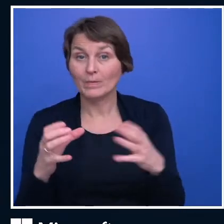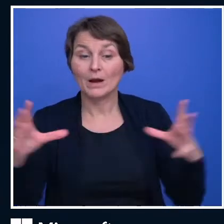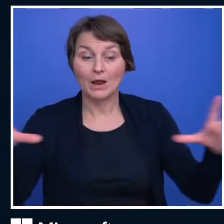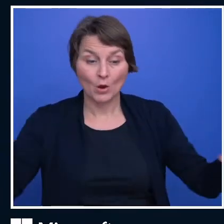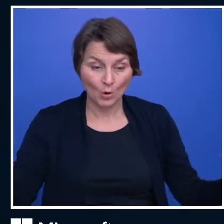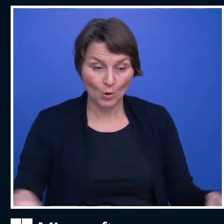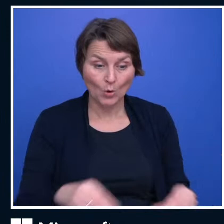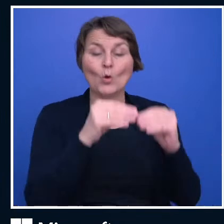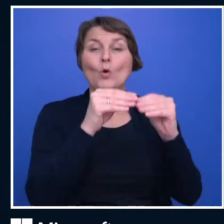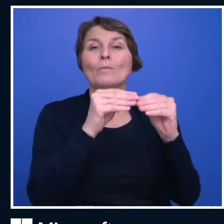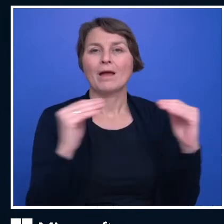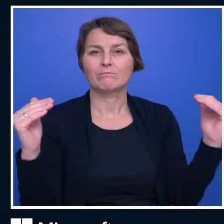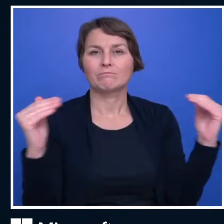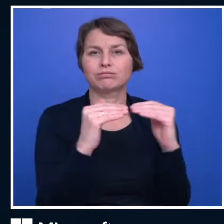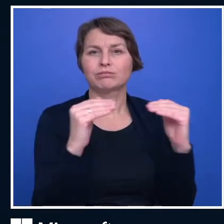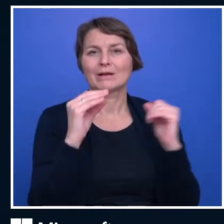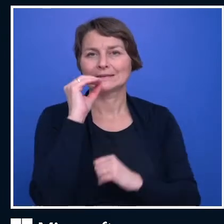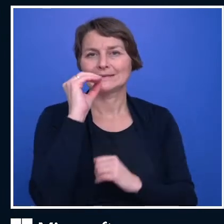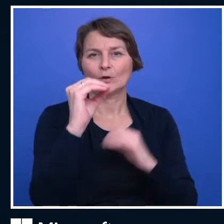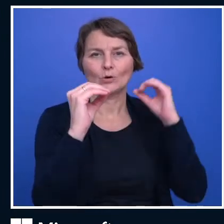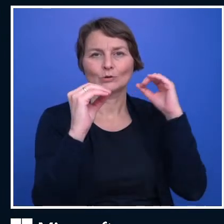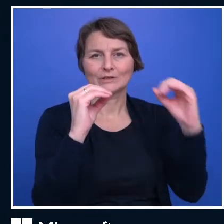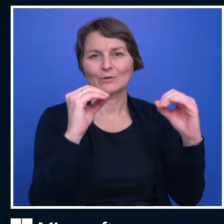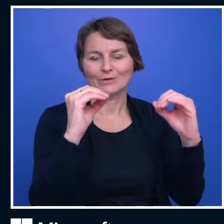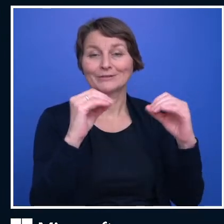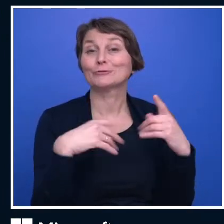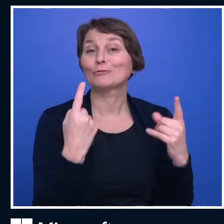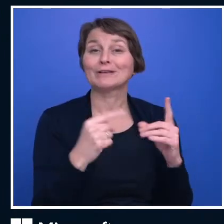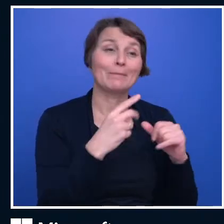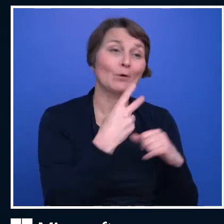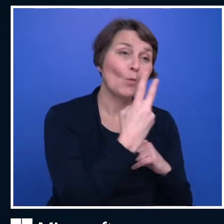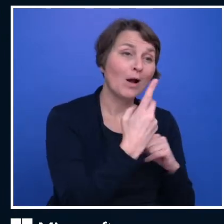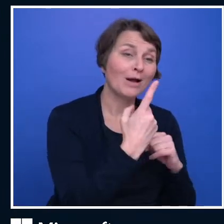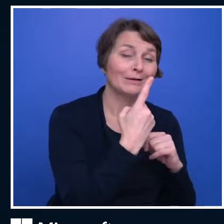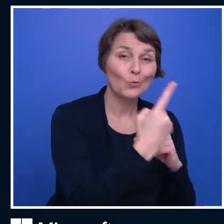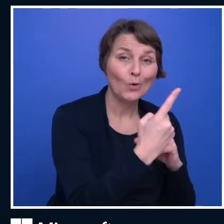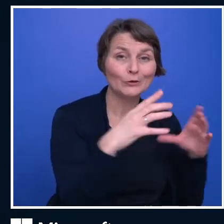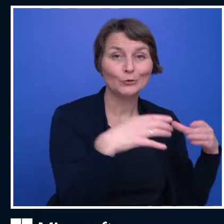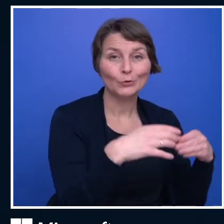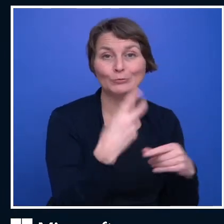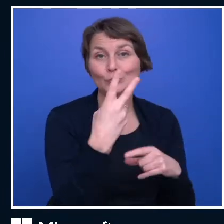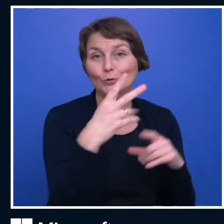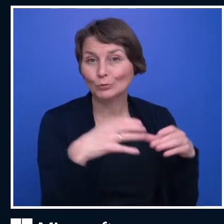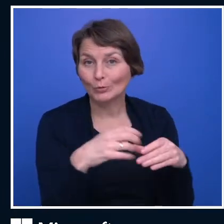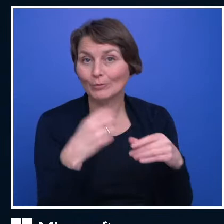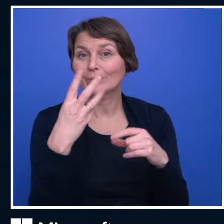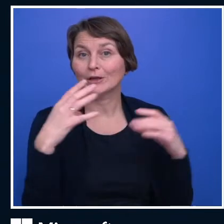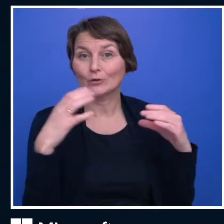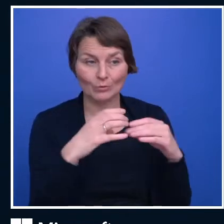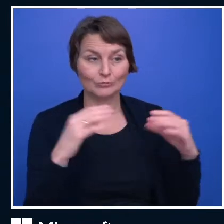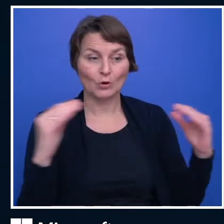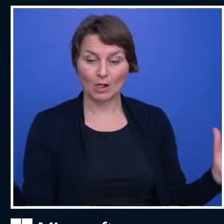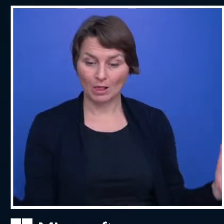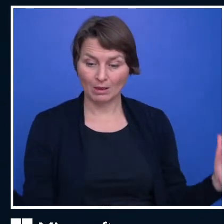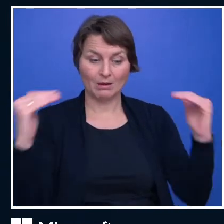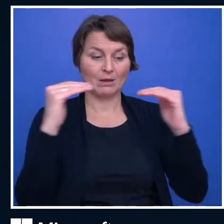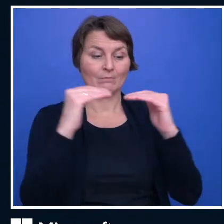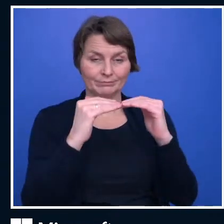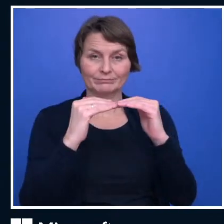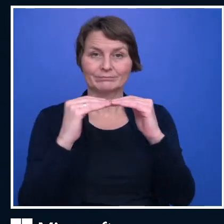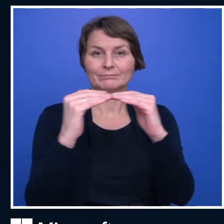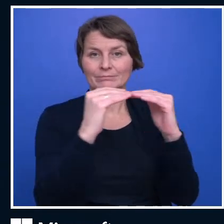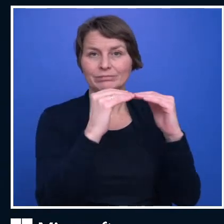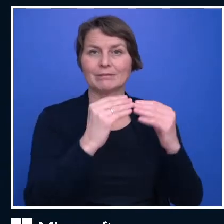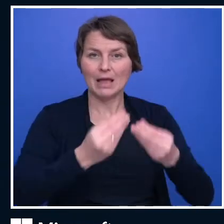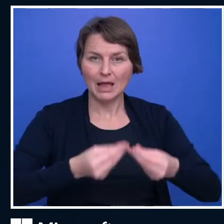I have 2 or 3 groups, the difference between the group between all of these groups which get the positive outcome by the